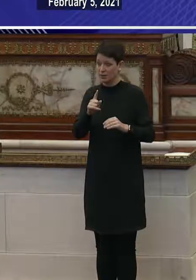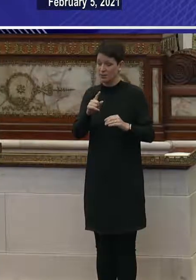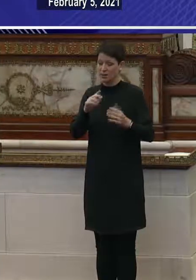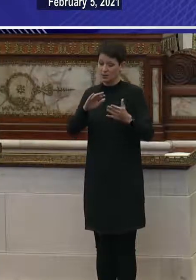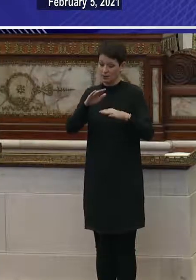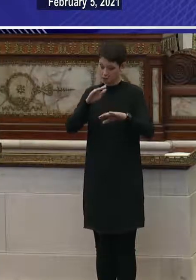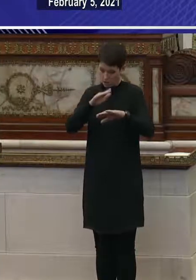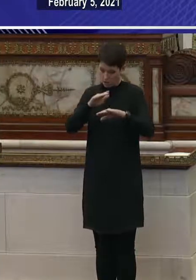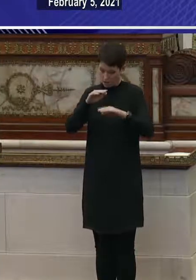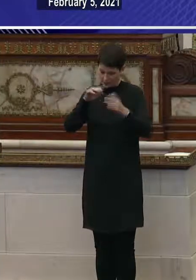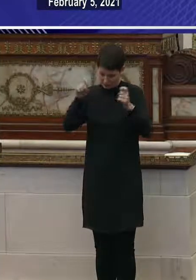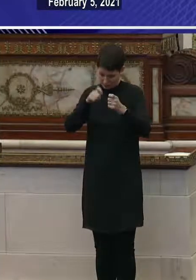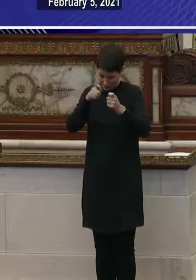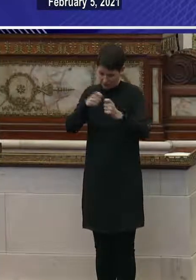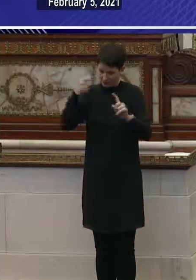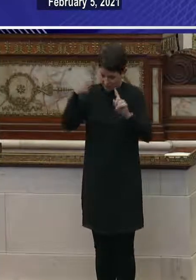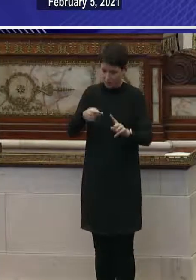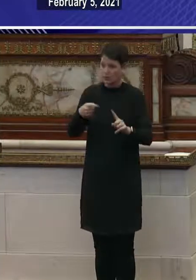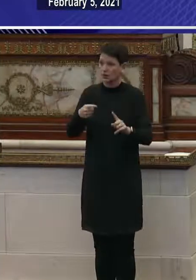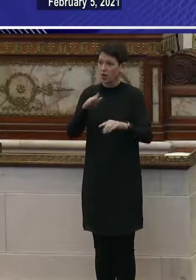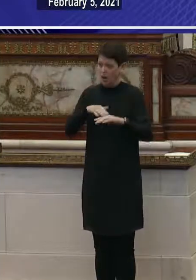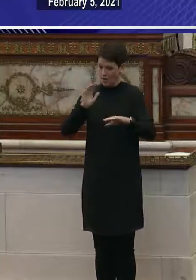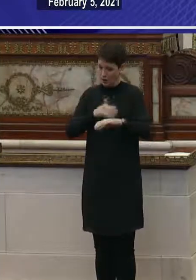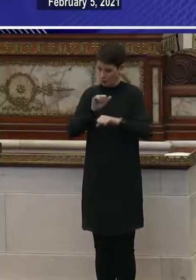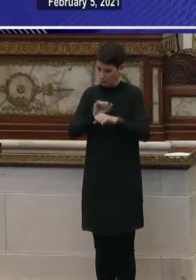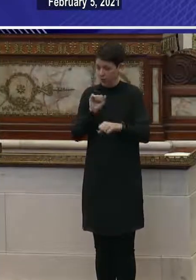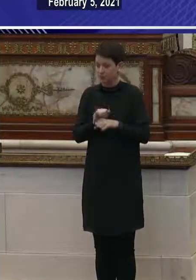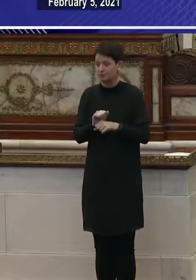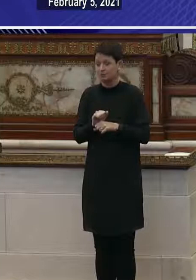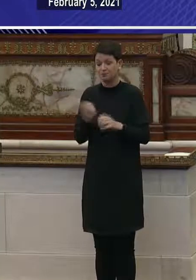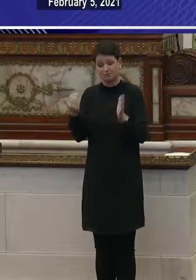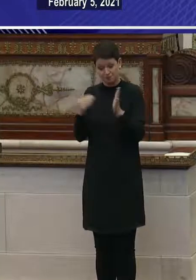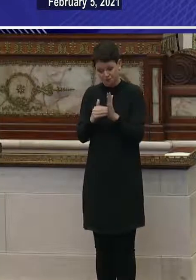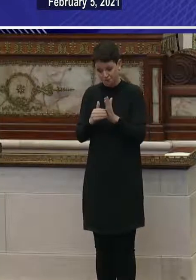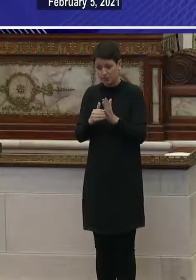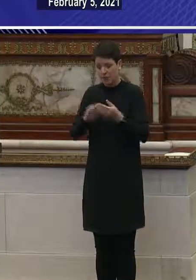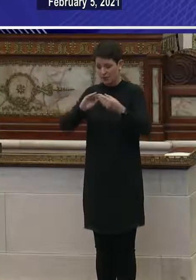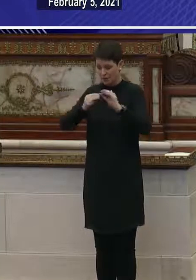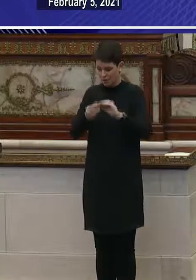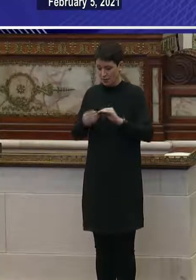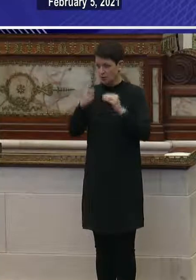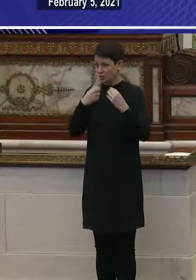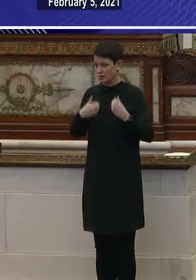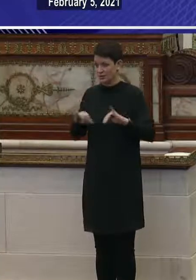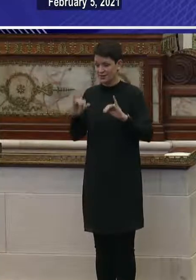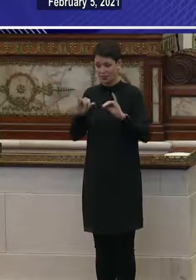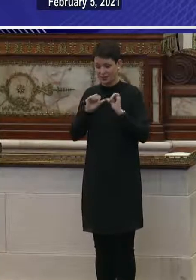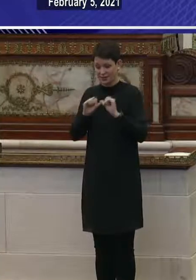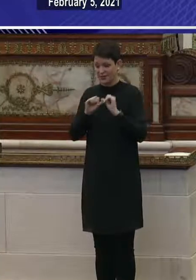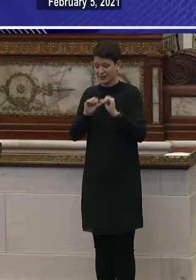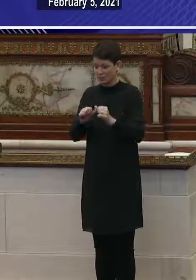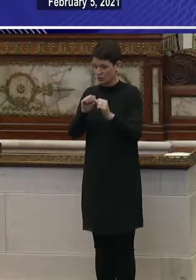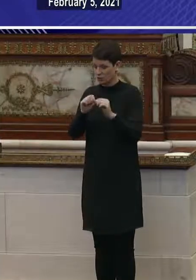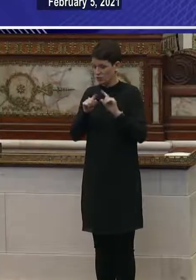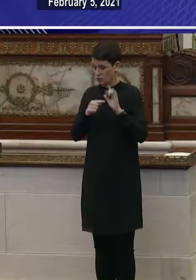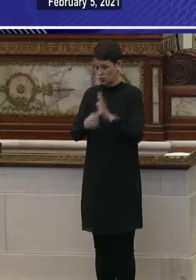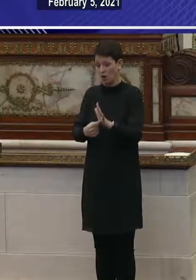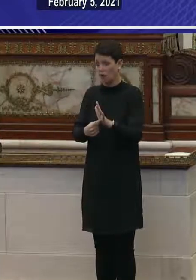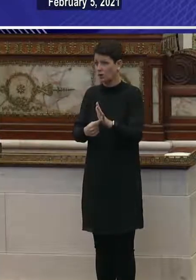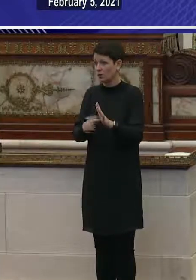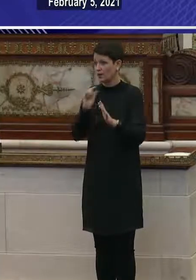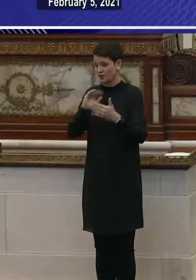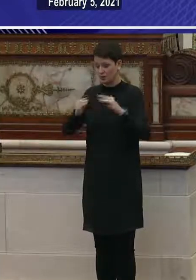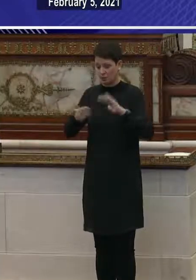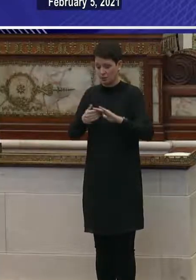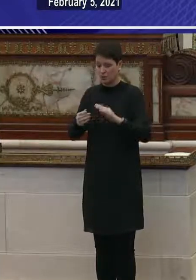intentional about that. And I think that the numbers are still just going to continue to bear out that our